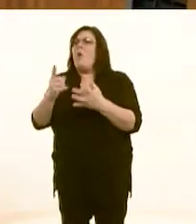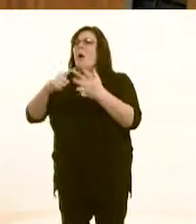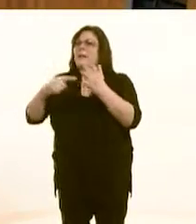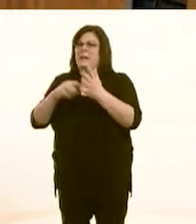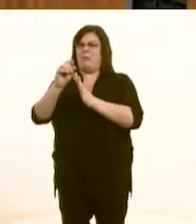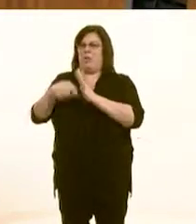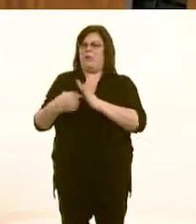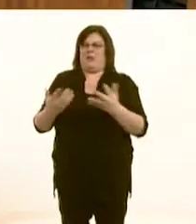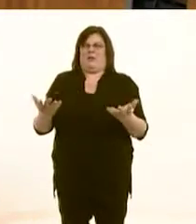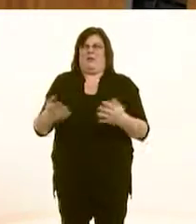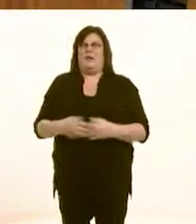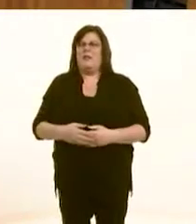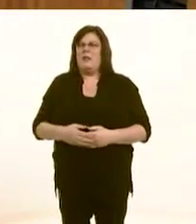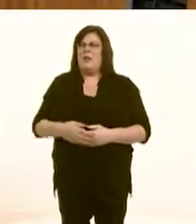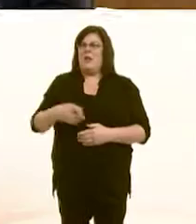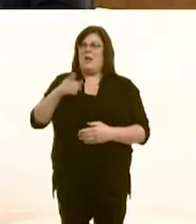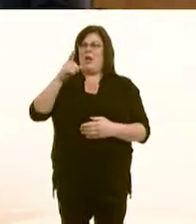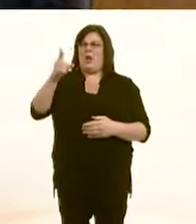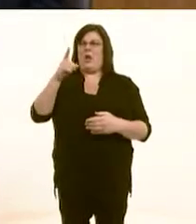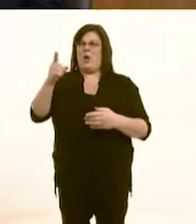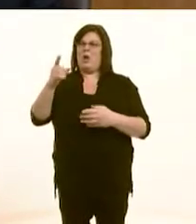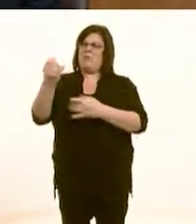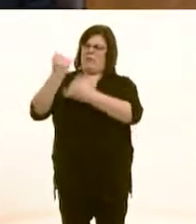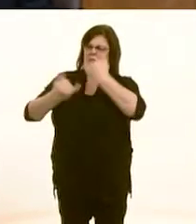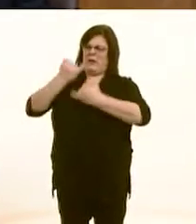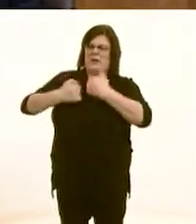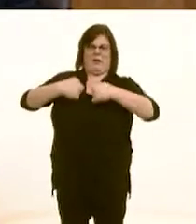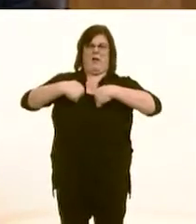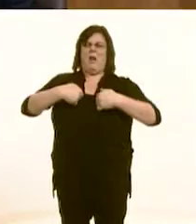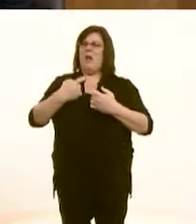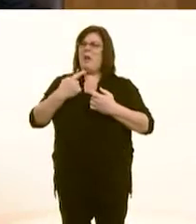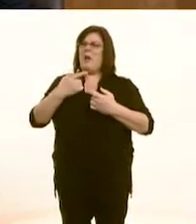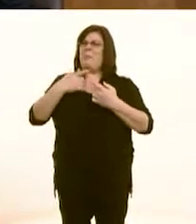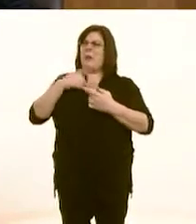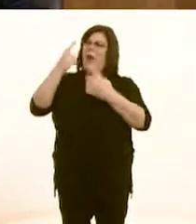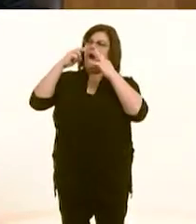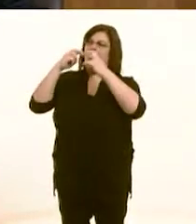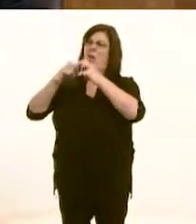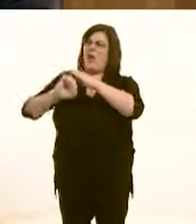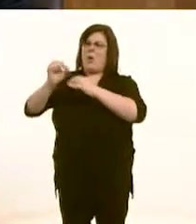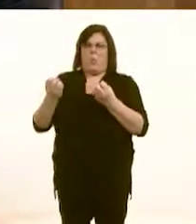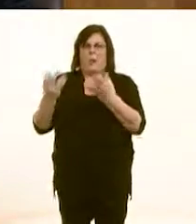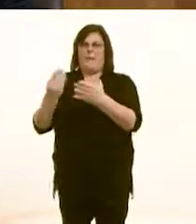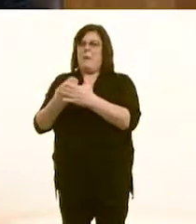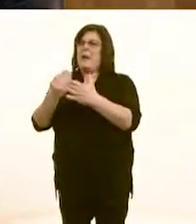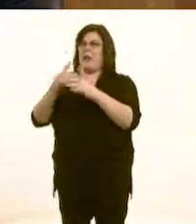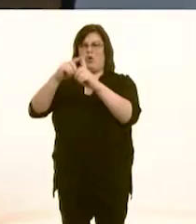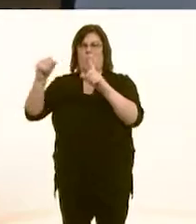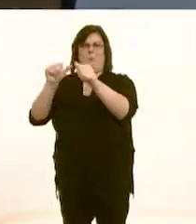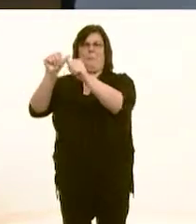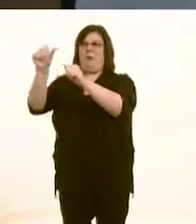issues, of course, that have to be dealt with regards to Riffy, and they will be dealt with by way of a full response. But when it comes to wasting money, the Tories are top of the